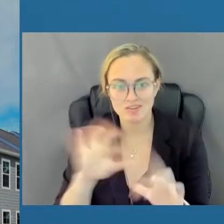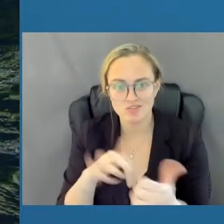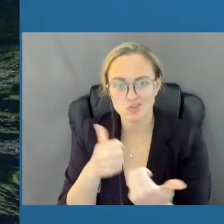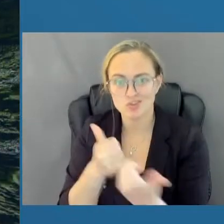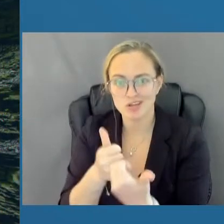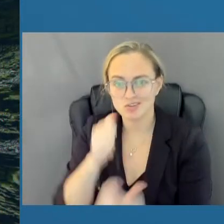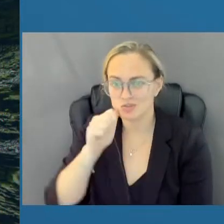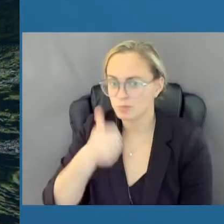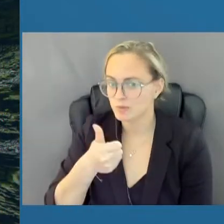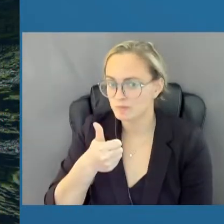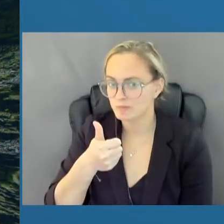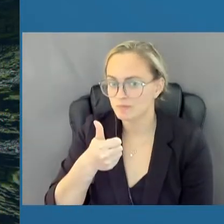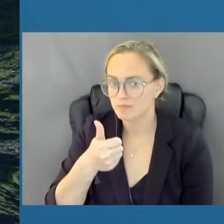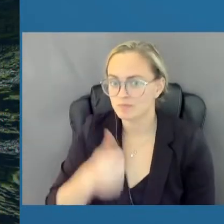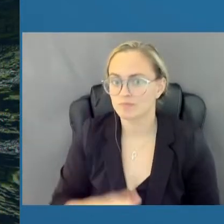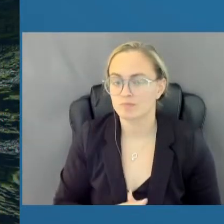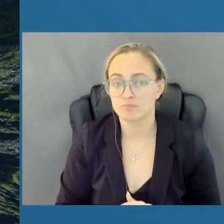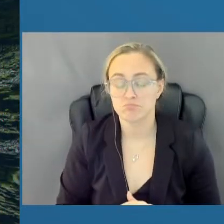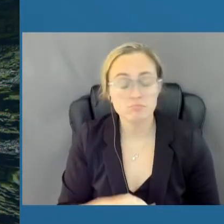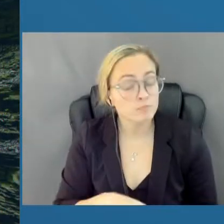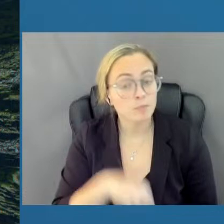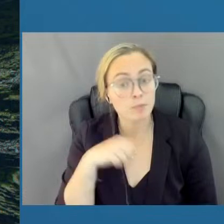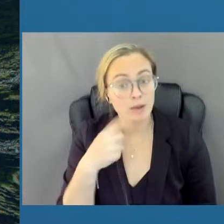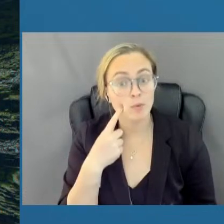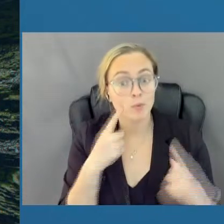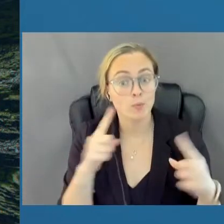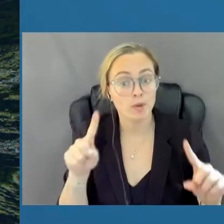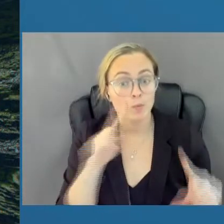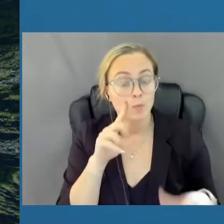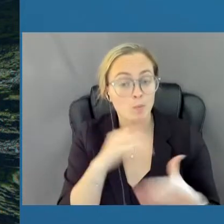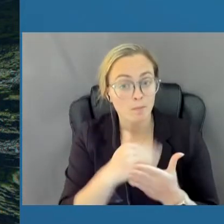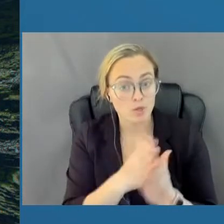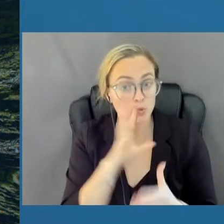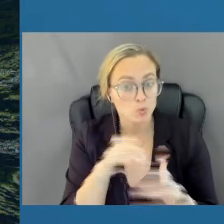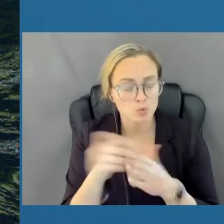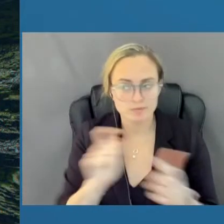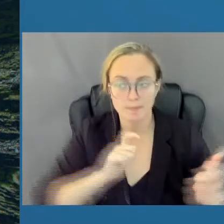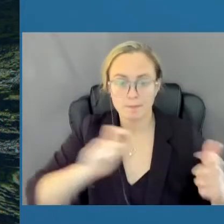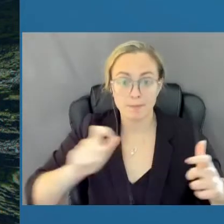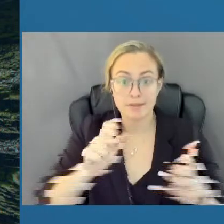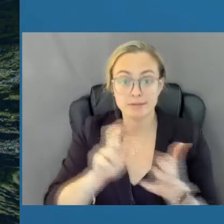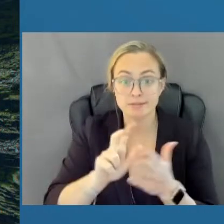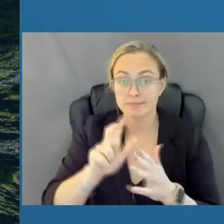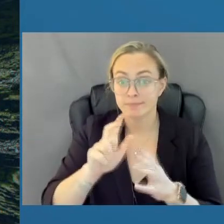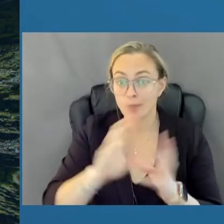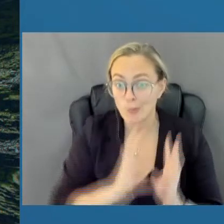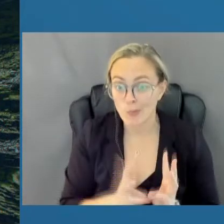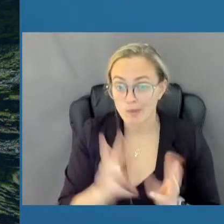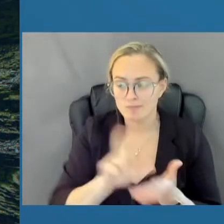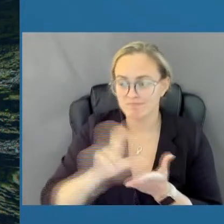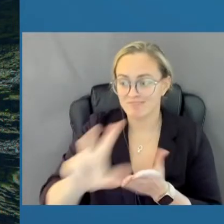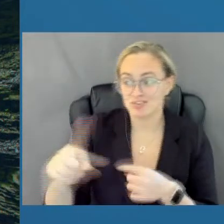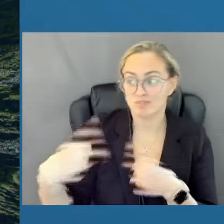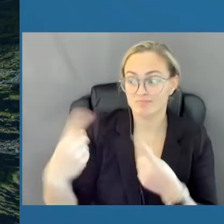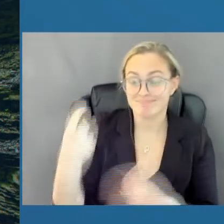tomorrow. I'm proud to say that our budget includes the largest climate investment in the history of the state